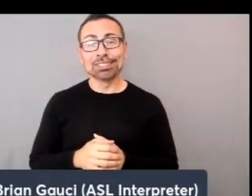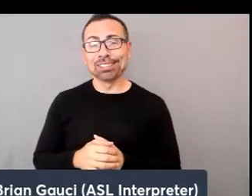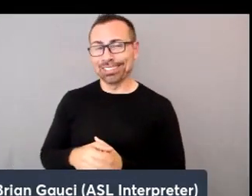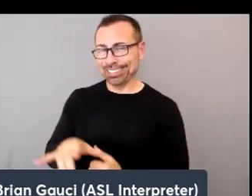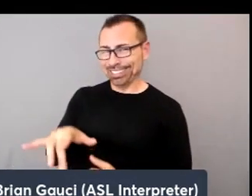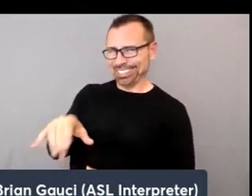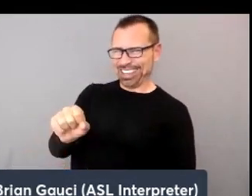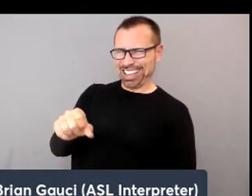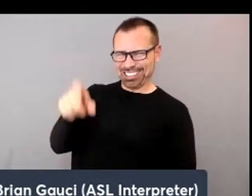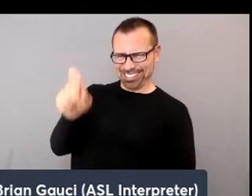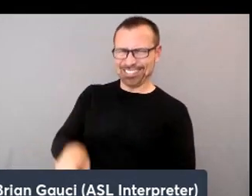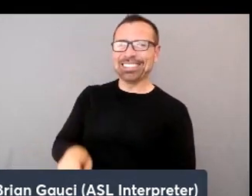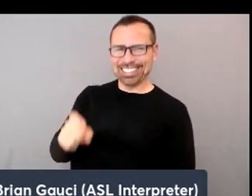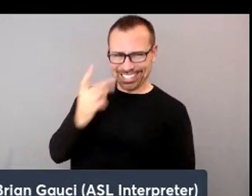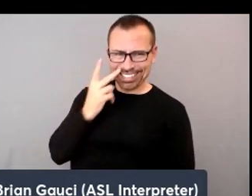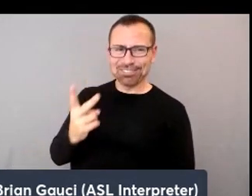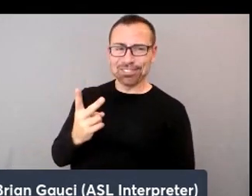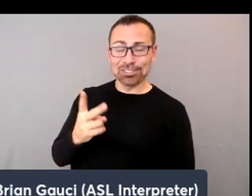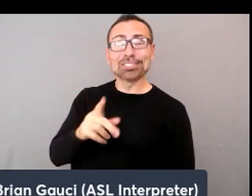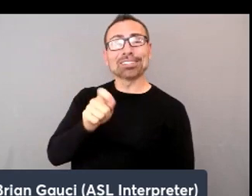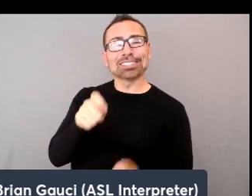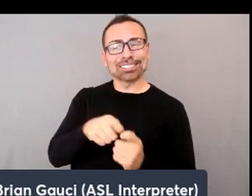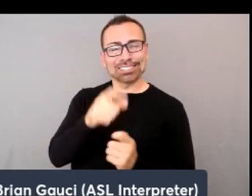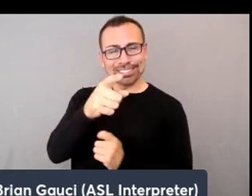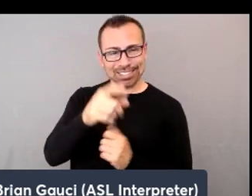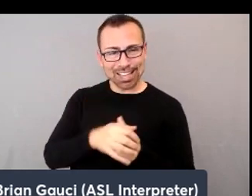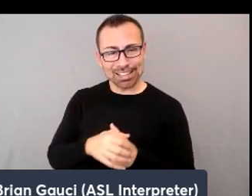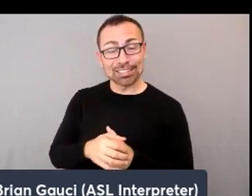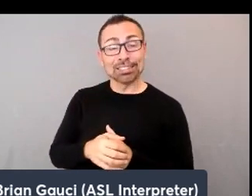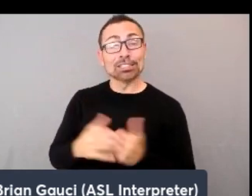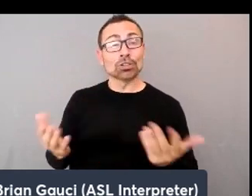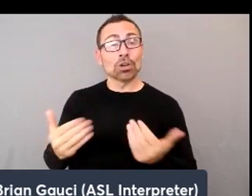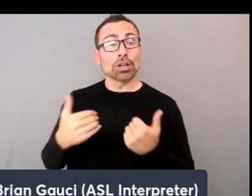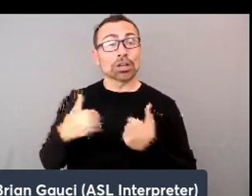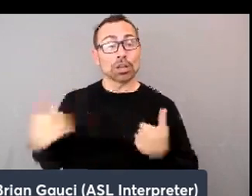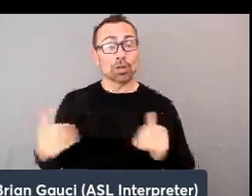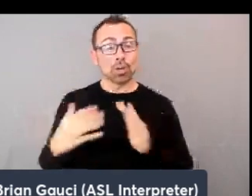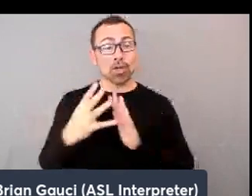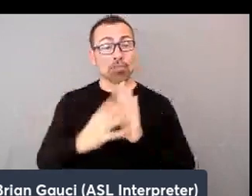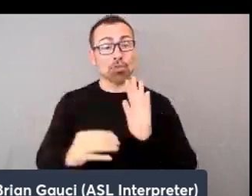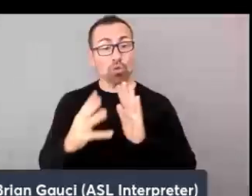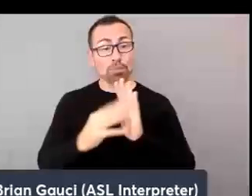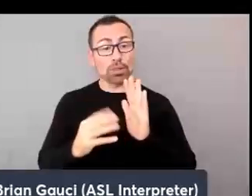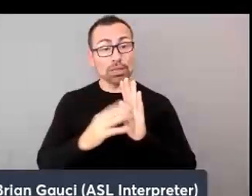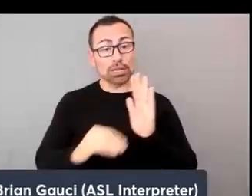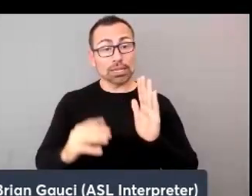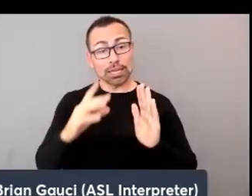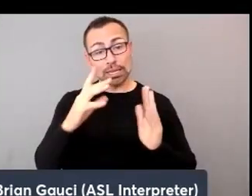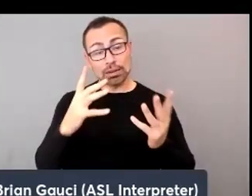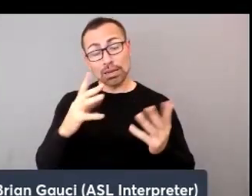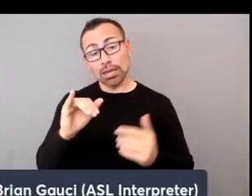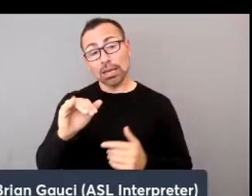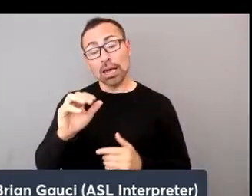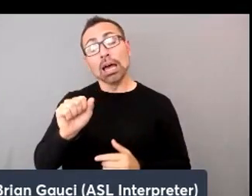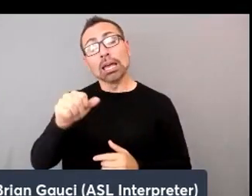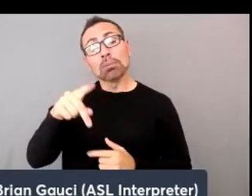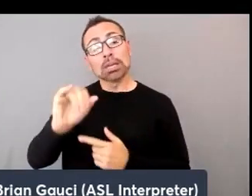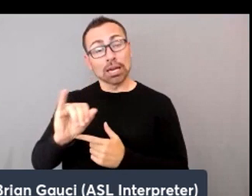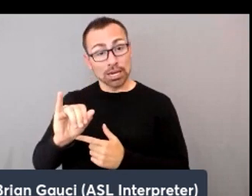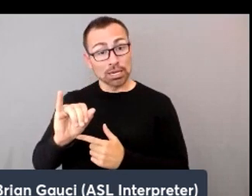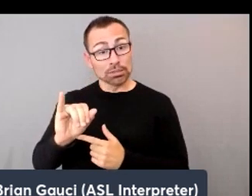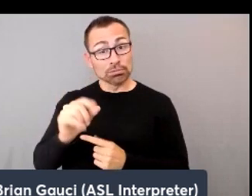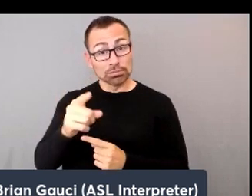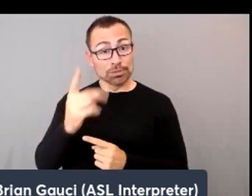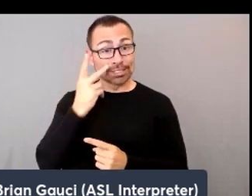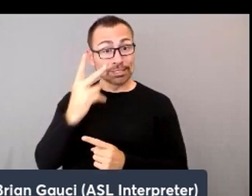Yeah, exactly. So here we have the Replicator API in action.